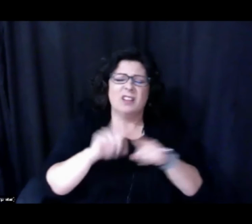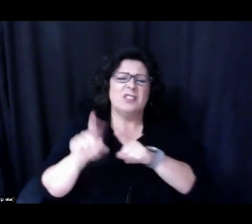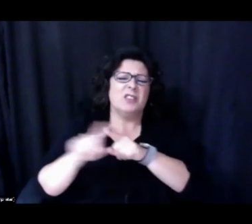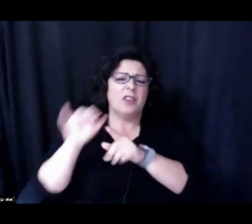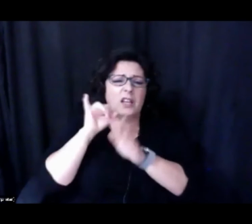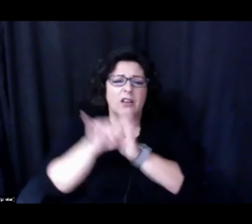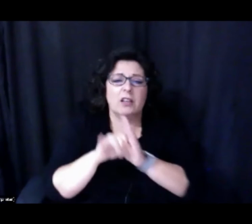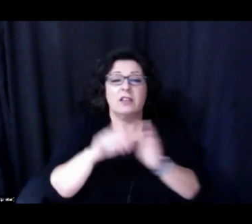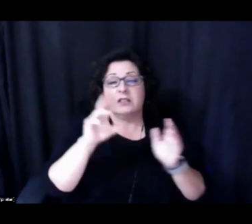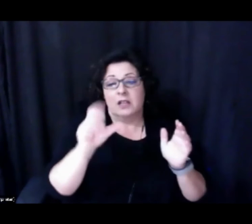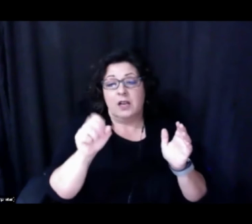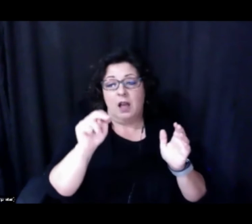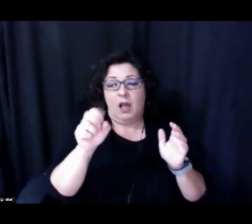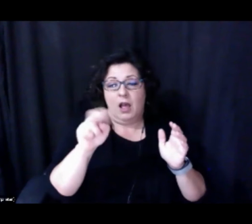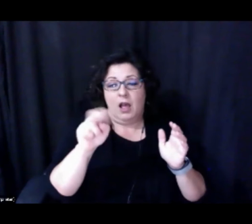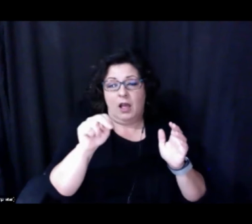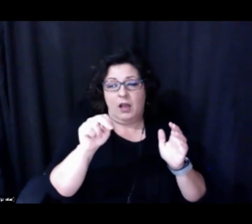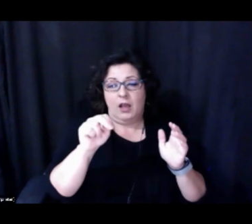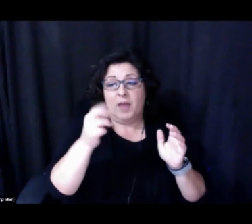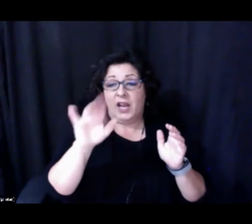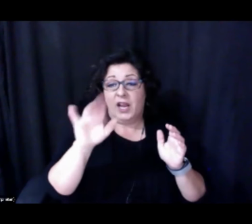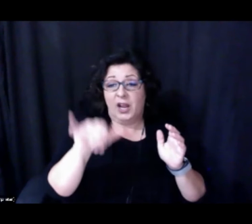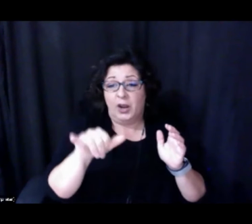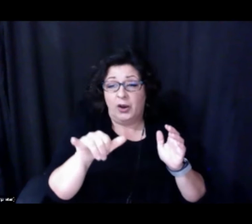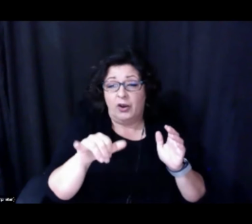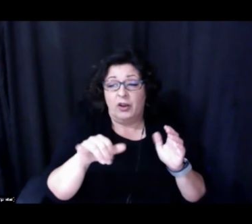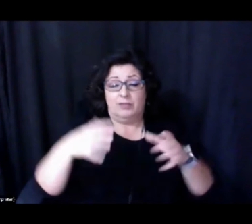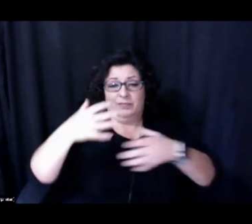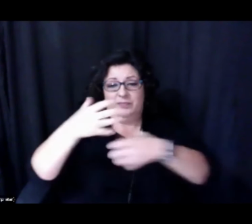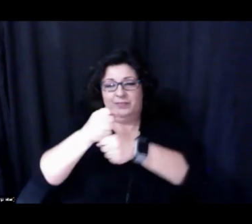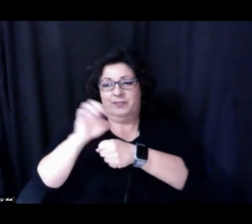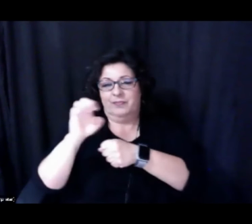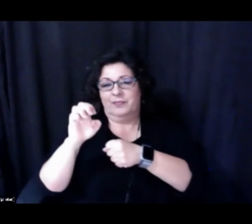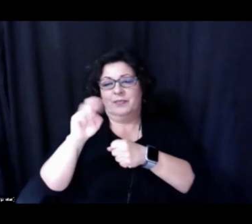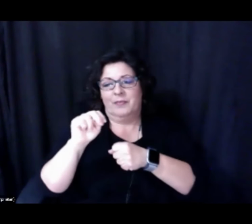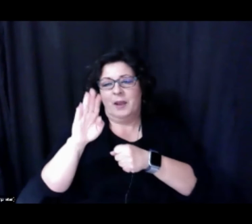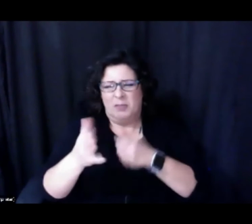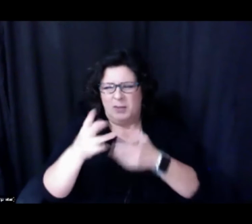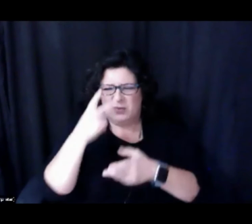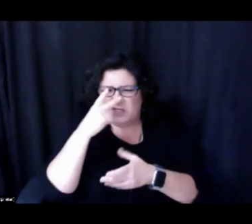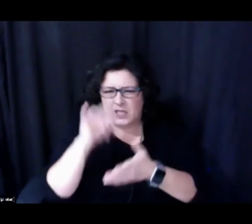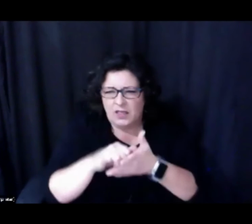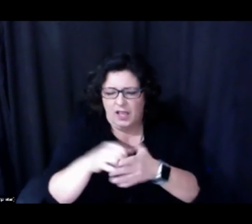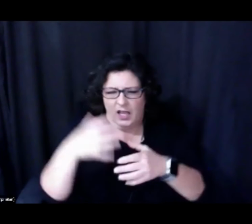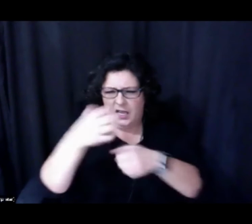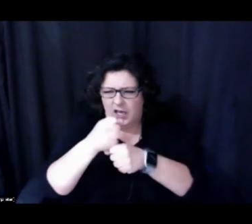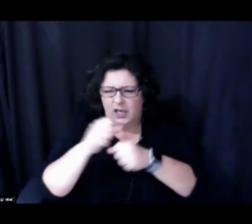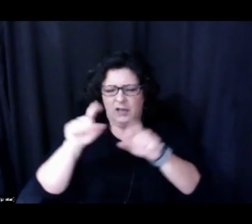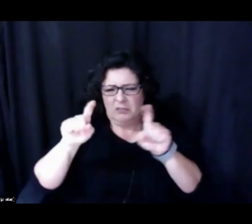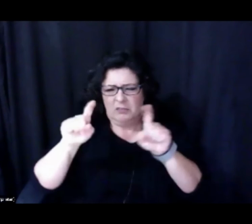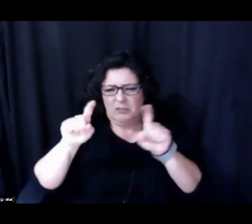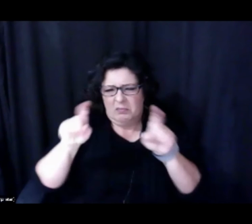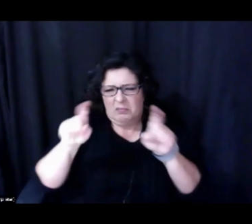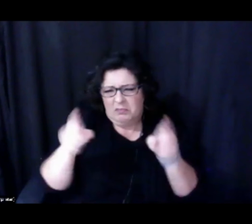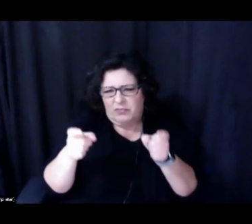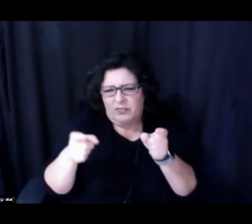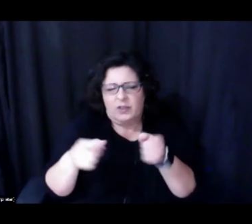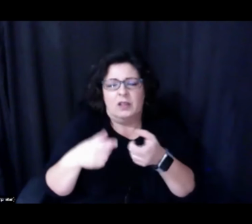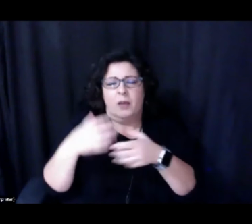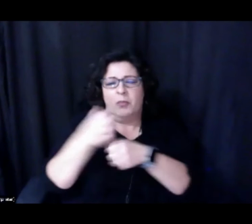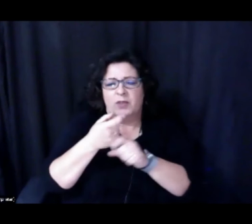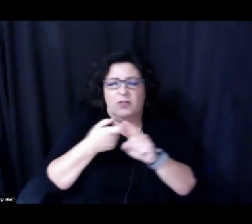there's non-binary, and then I have in parentheses NB because that might be something you've seen. NB is an abbreviation